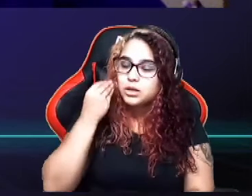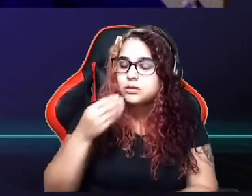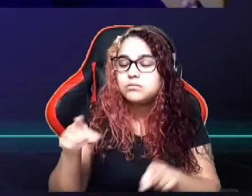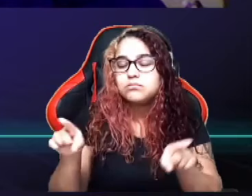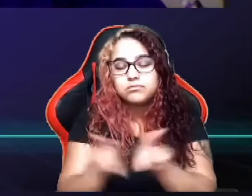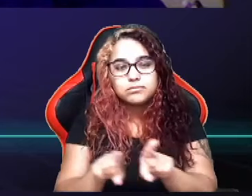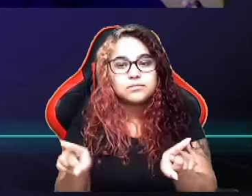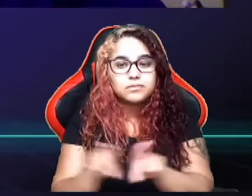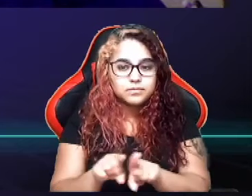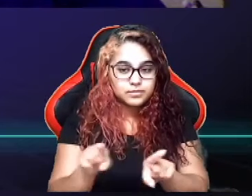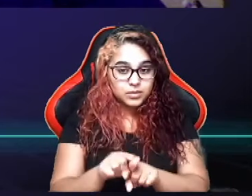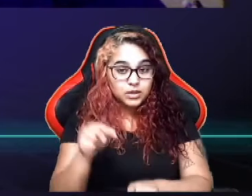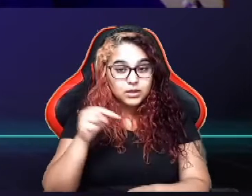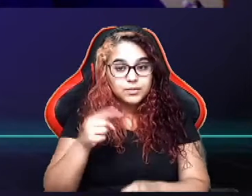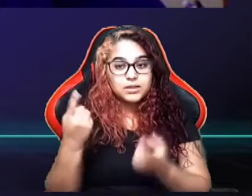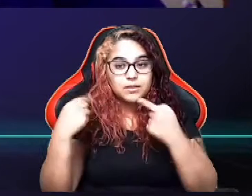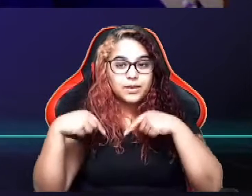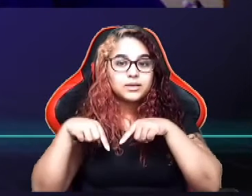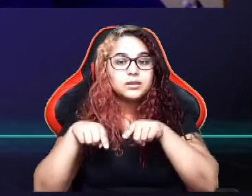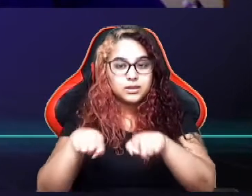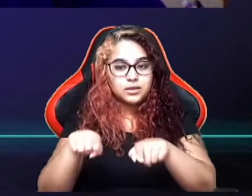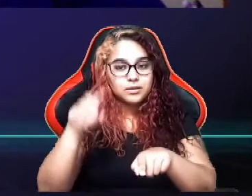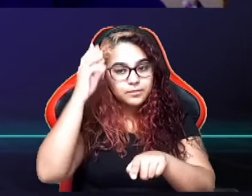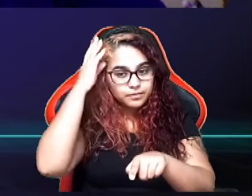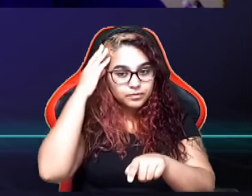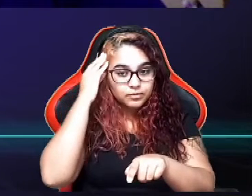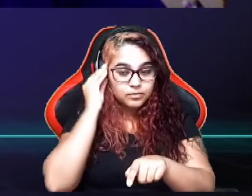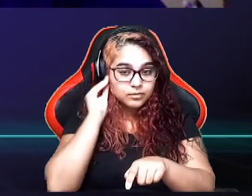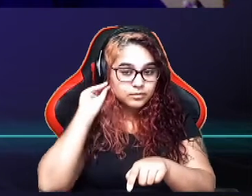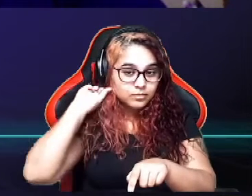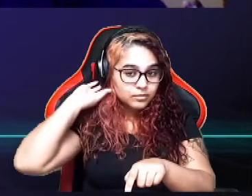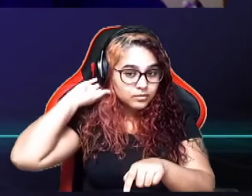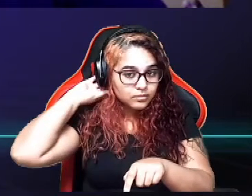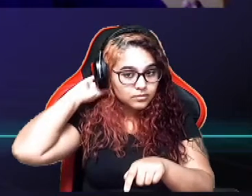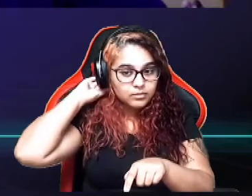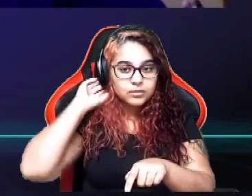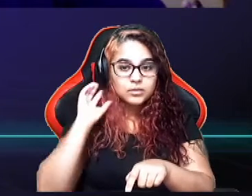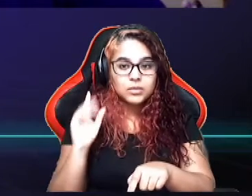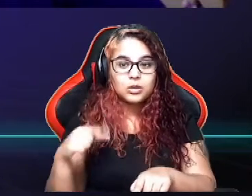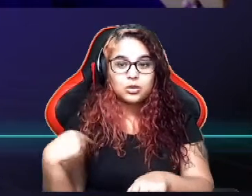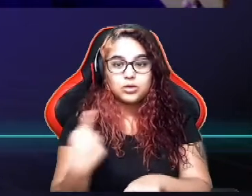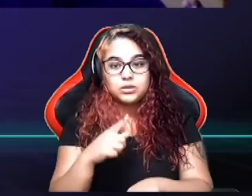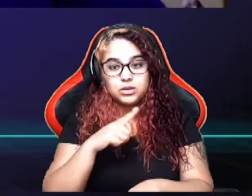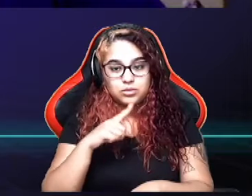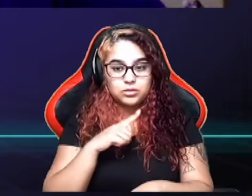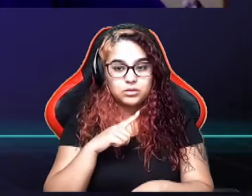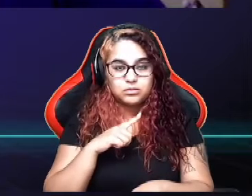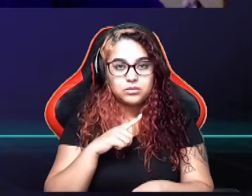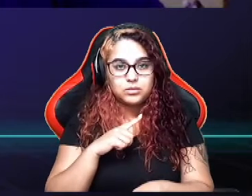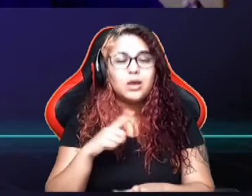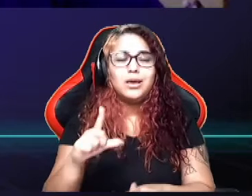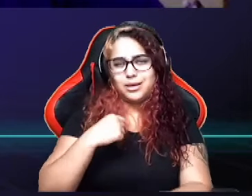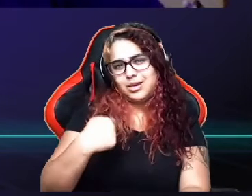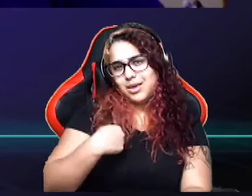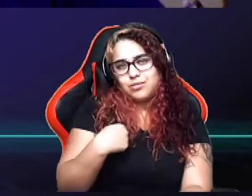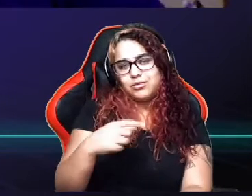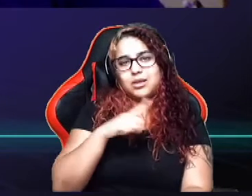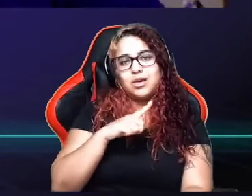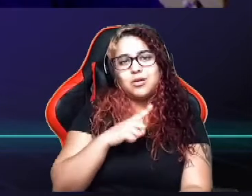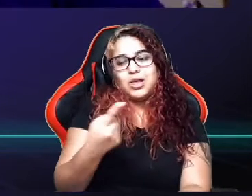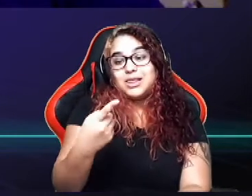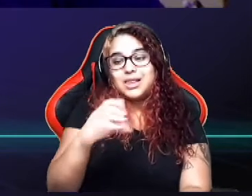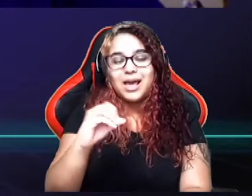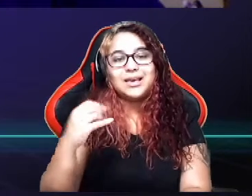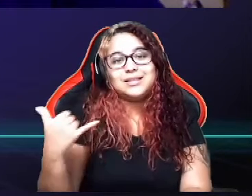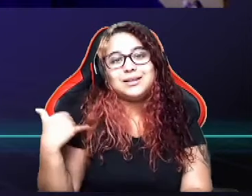who brought a lot of experience for this strategic partnership in Monomyto. We have been able to play that side very well.